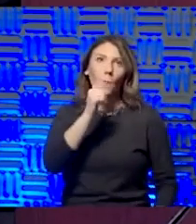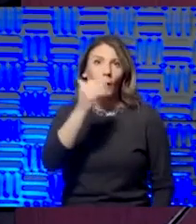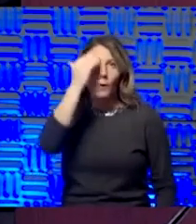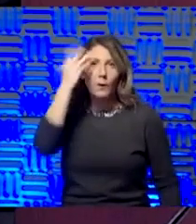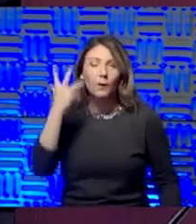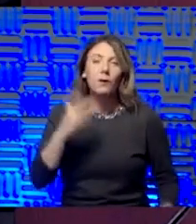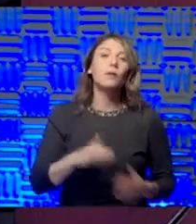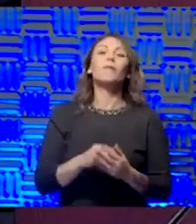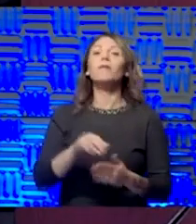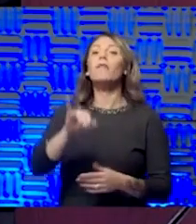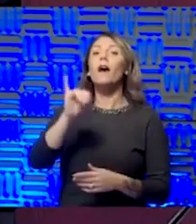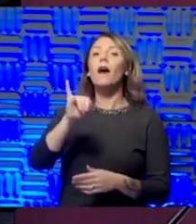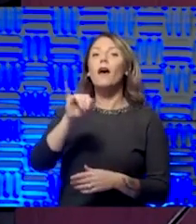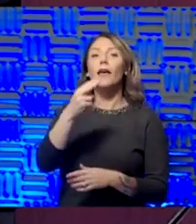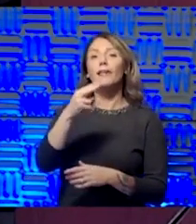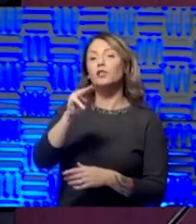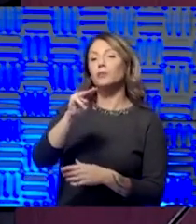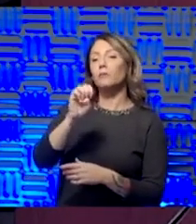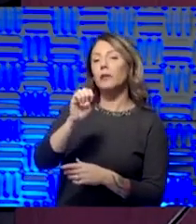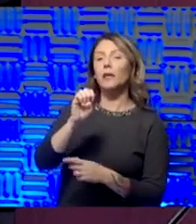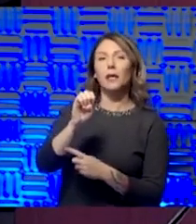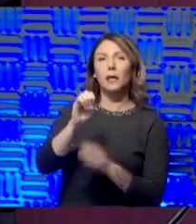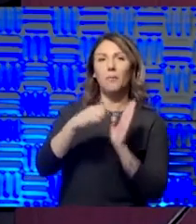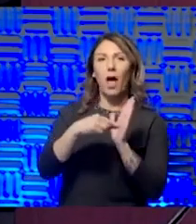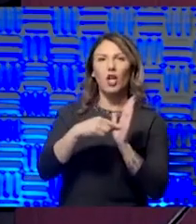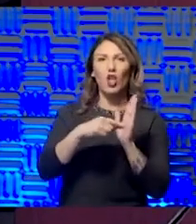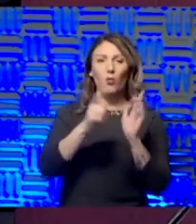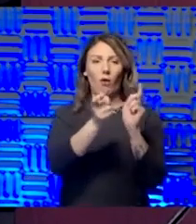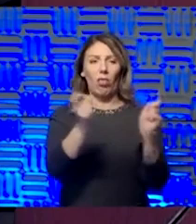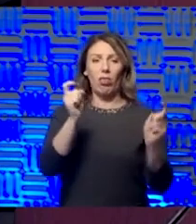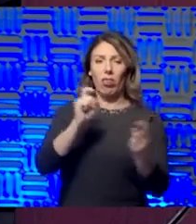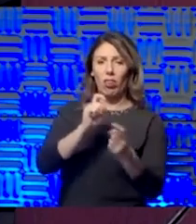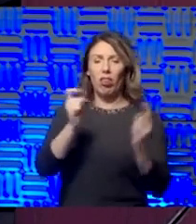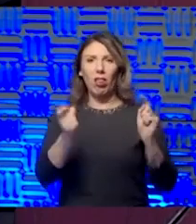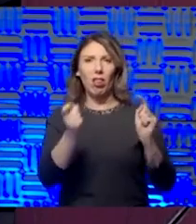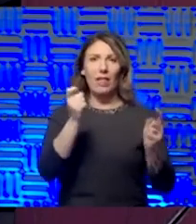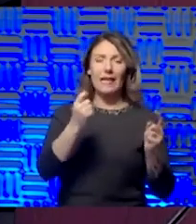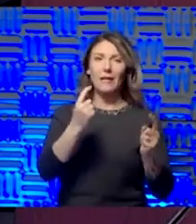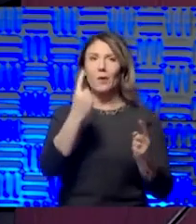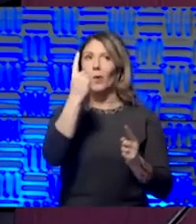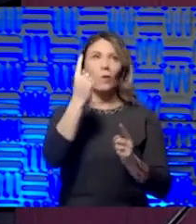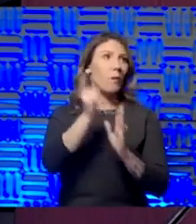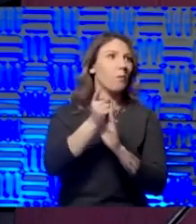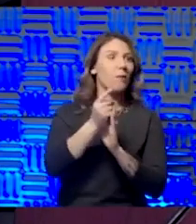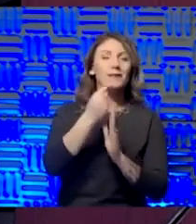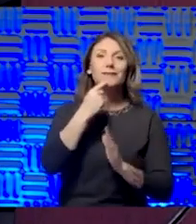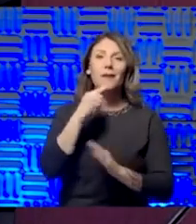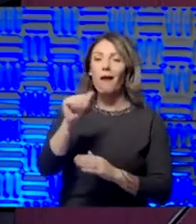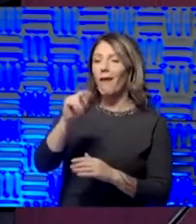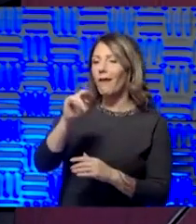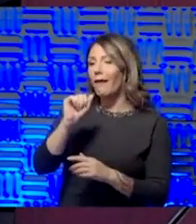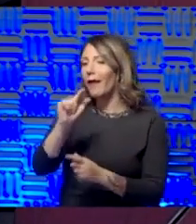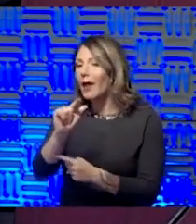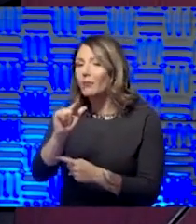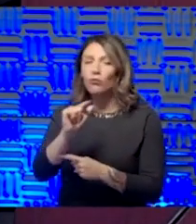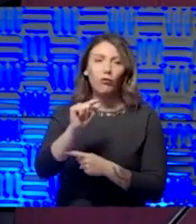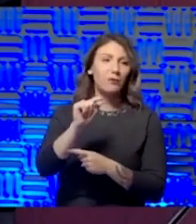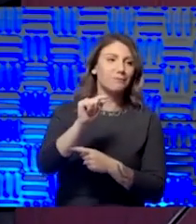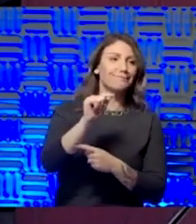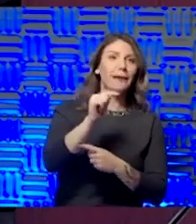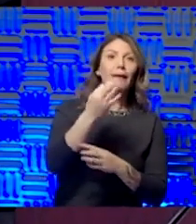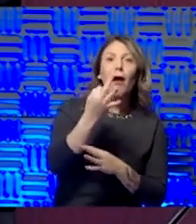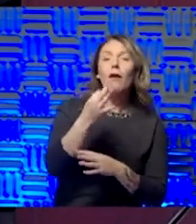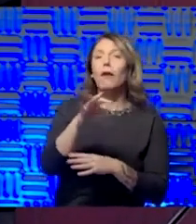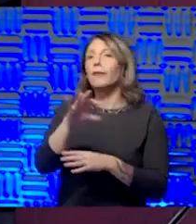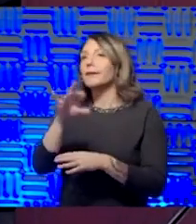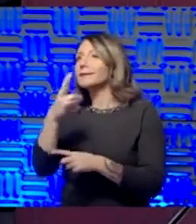the IHME model moves around, and at one point it said it was going to be on April 17th, and then it was April 30th, and now it's April the 19th.